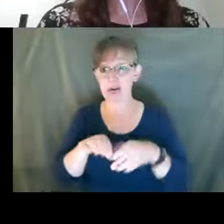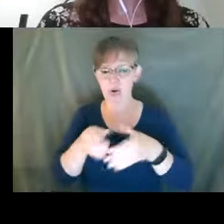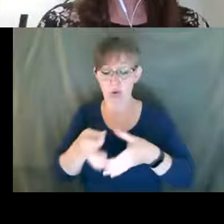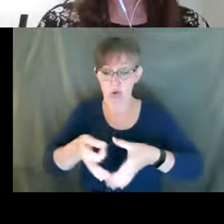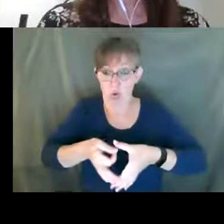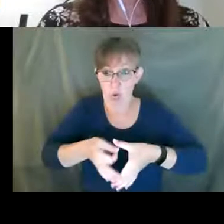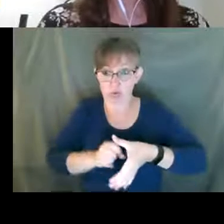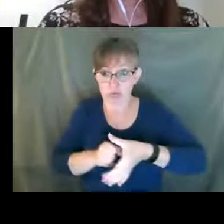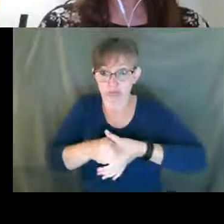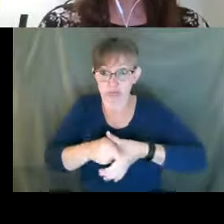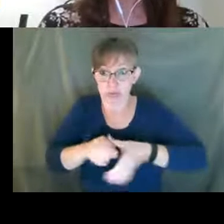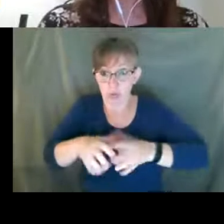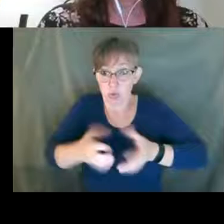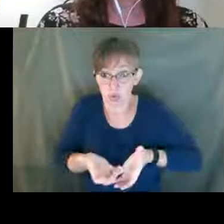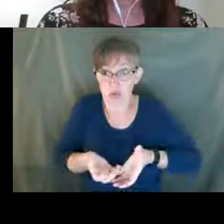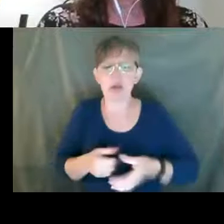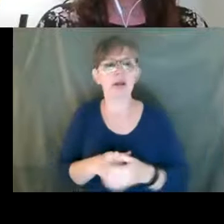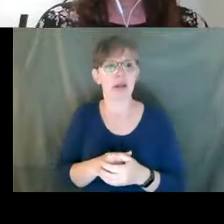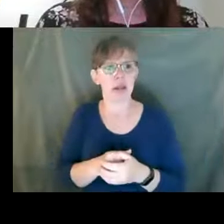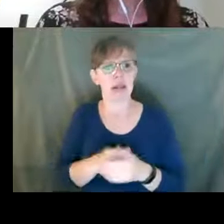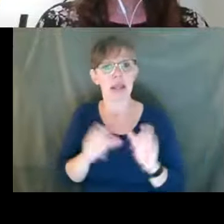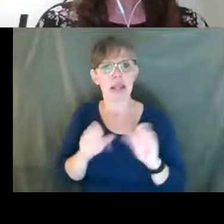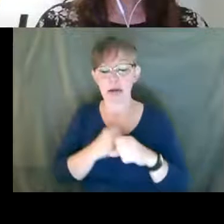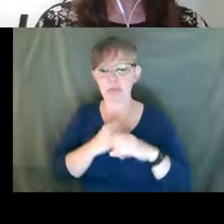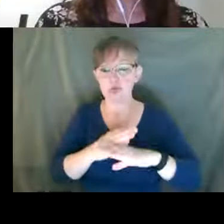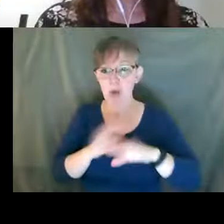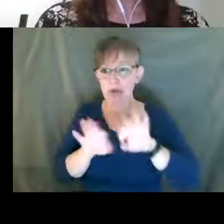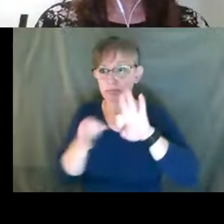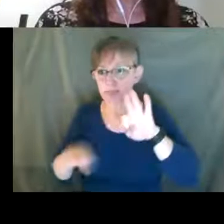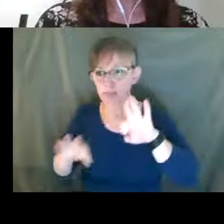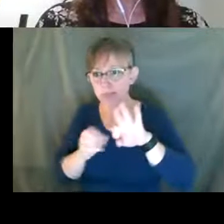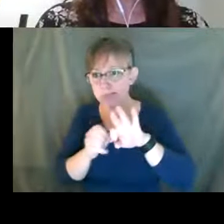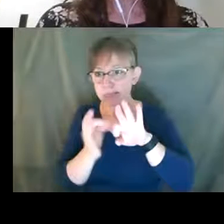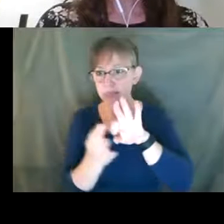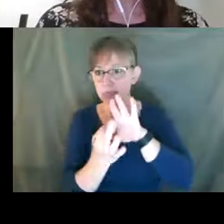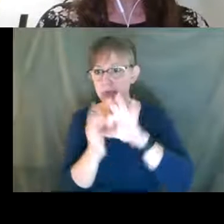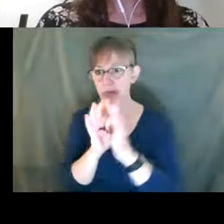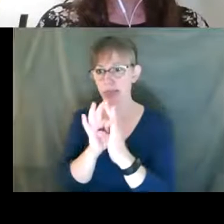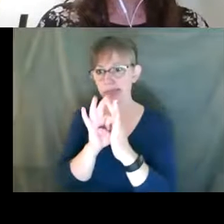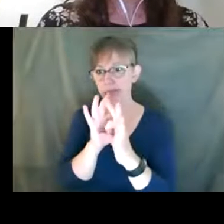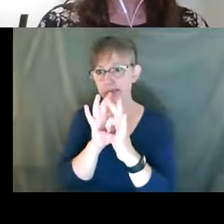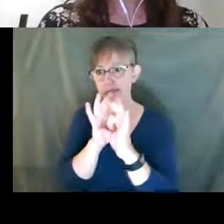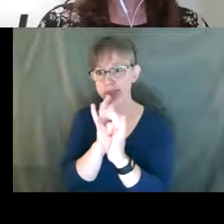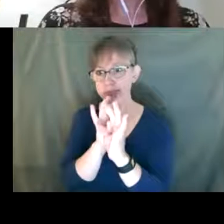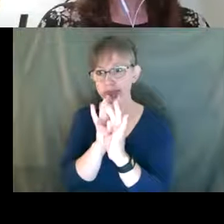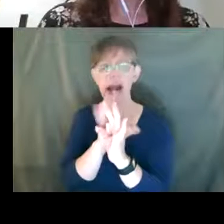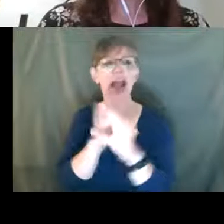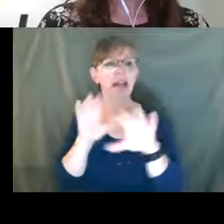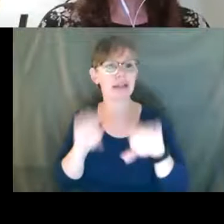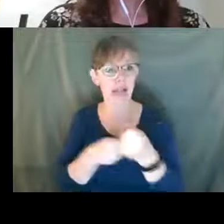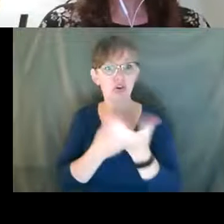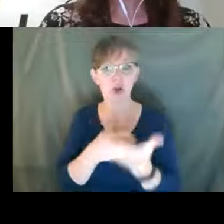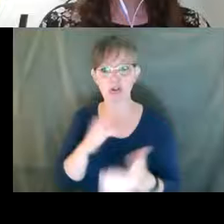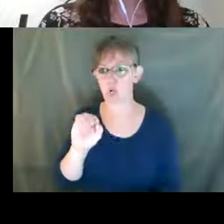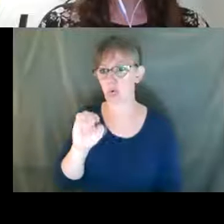swelling, and causes obstruction of passageways, and can cause colitis.